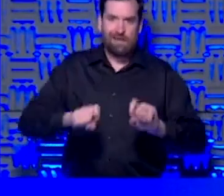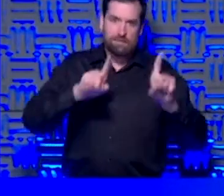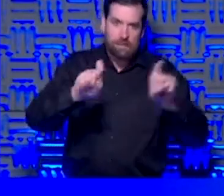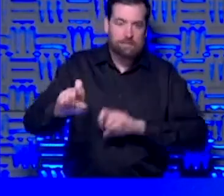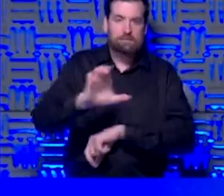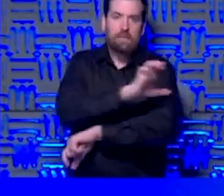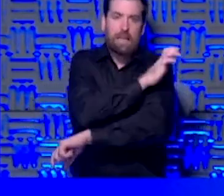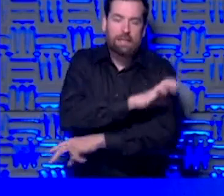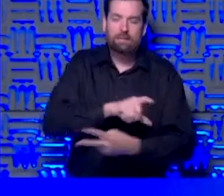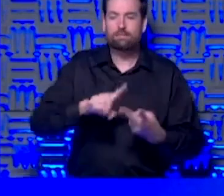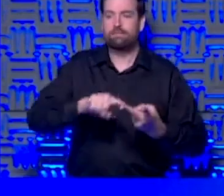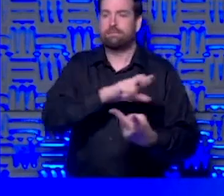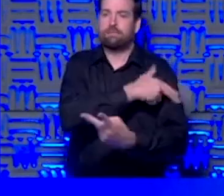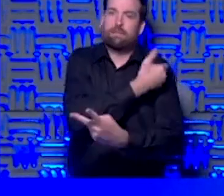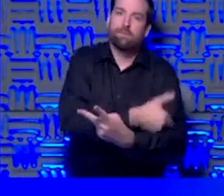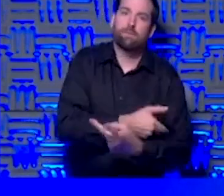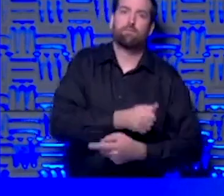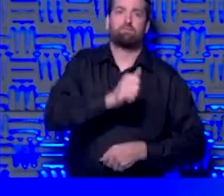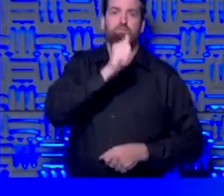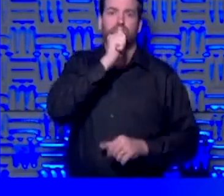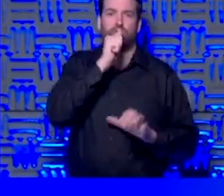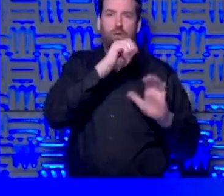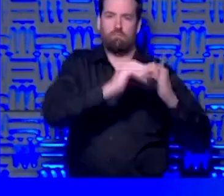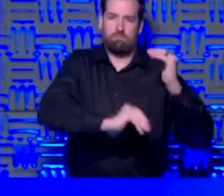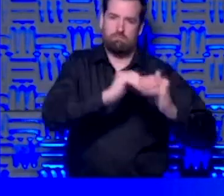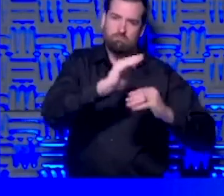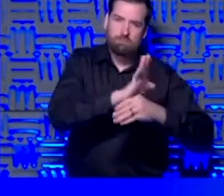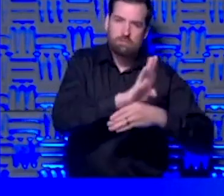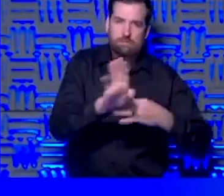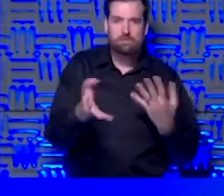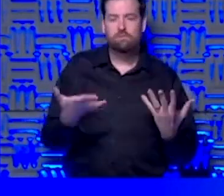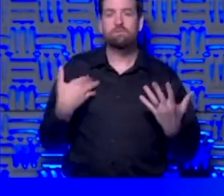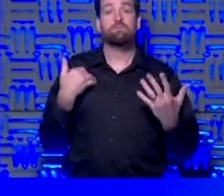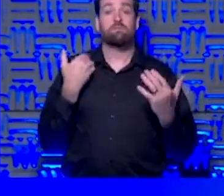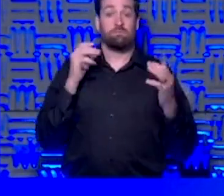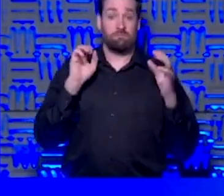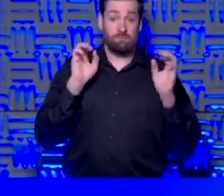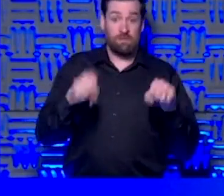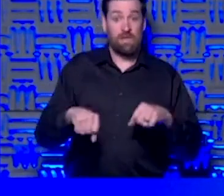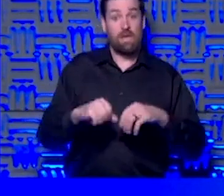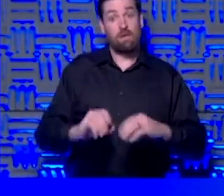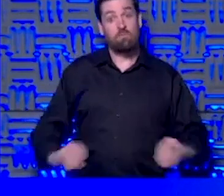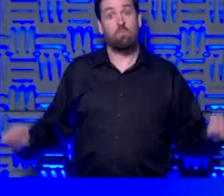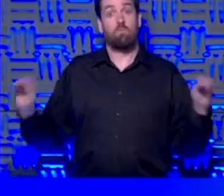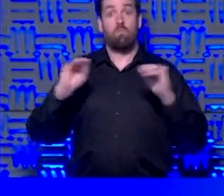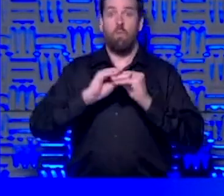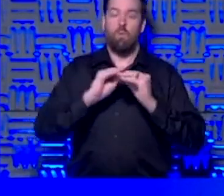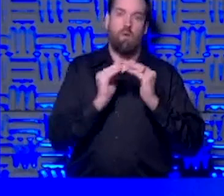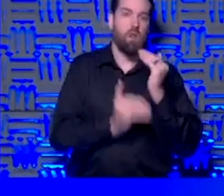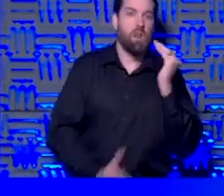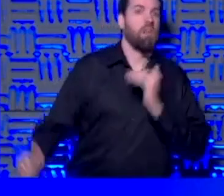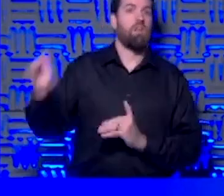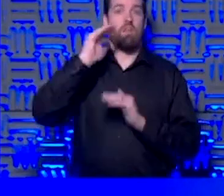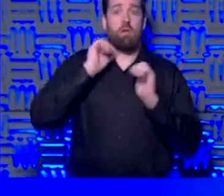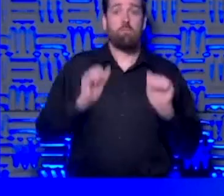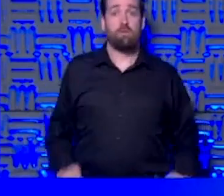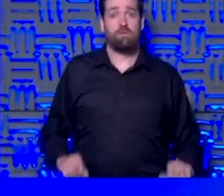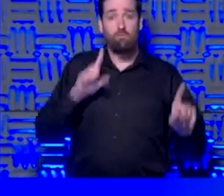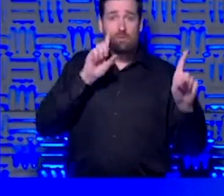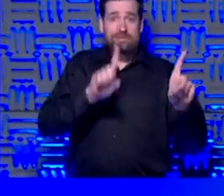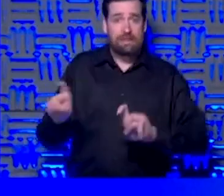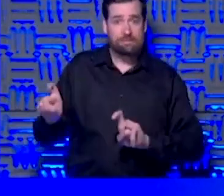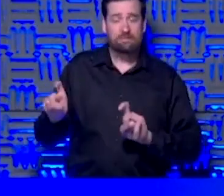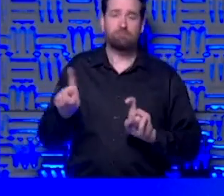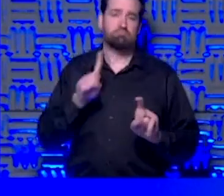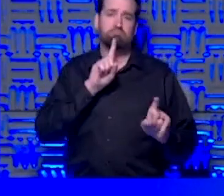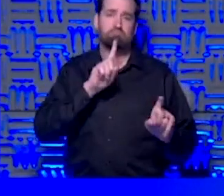the hospitals, the private entities. If we can do that and get the testing capacity, we should be okay. But right now,